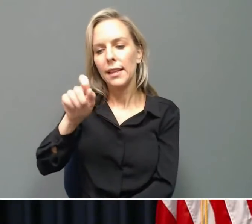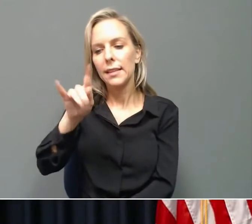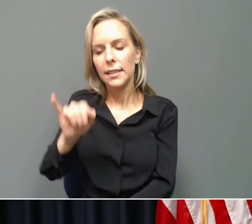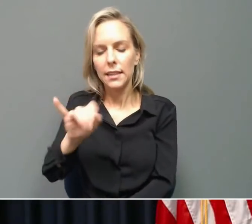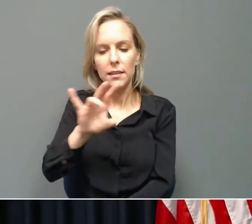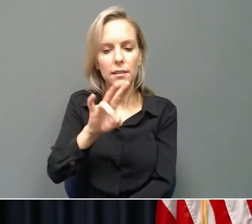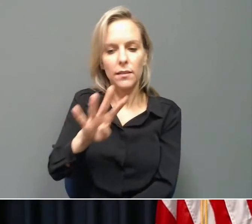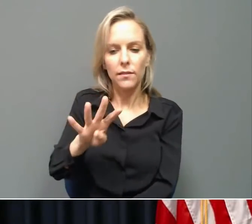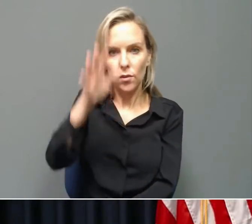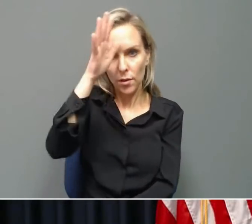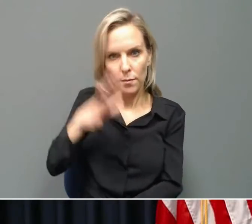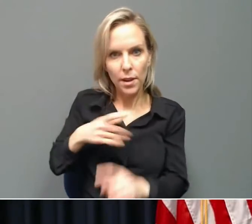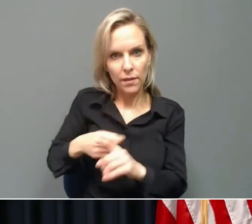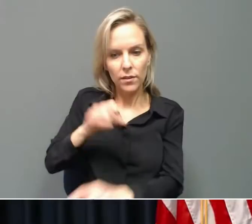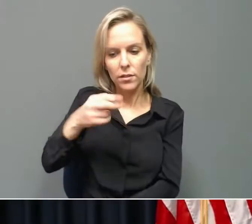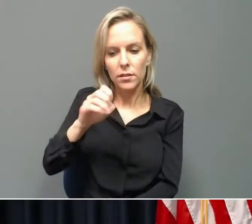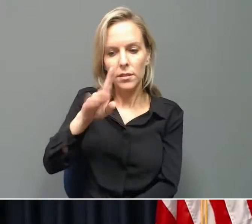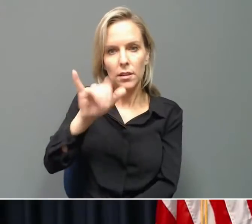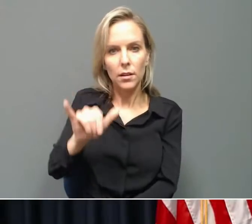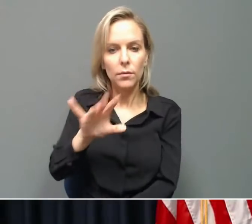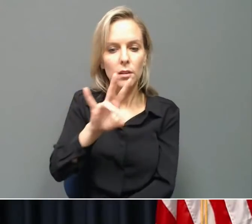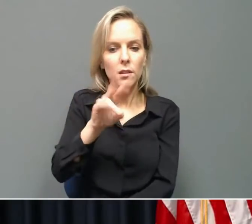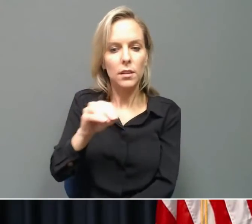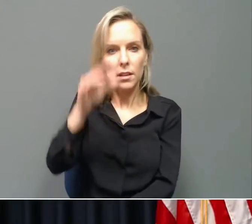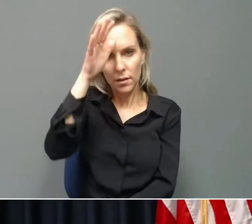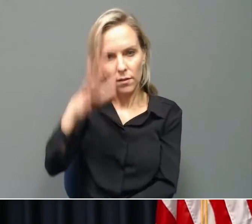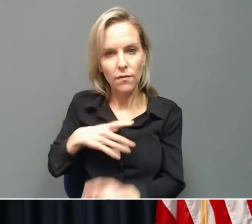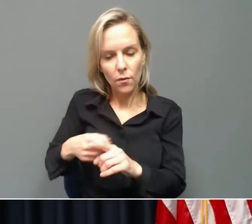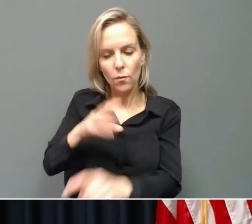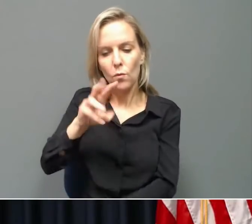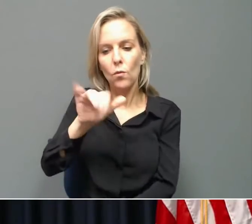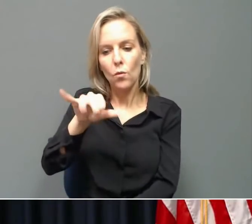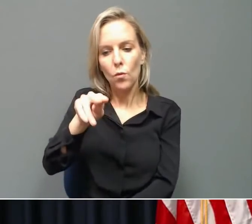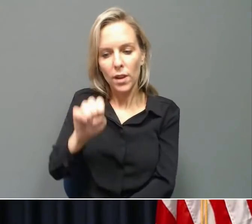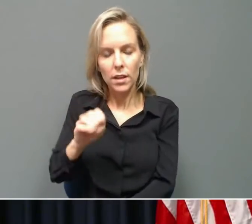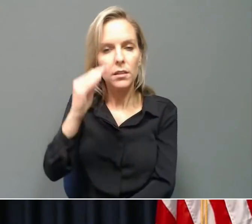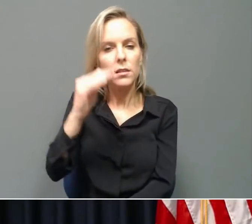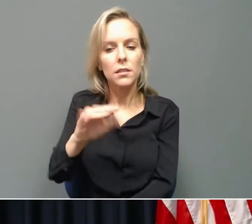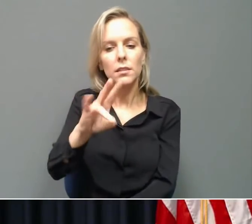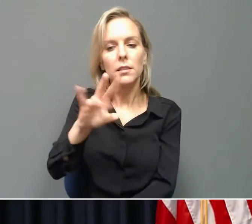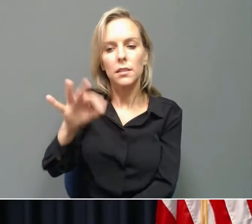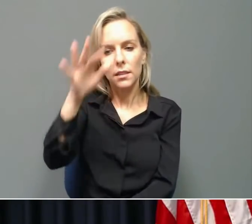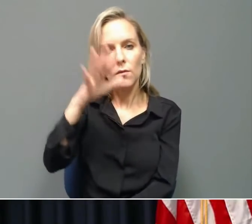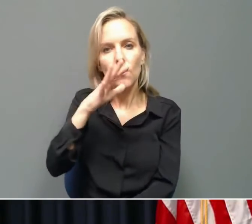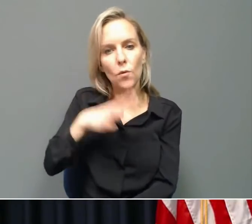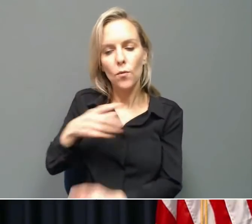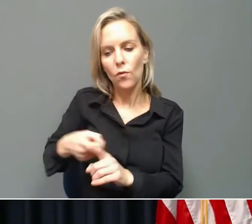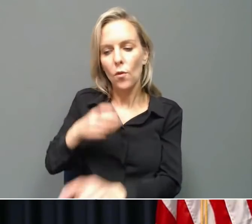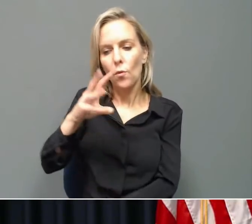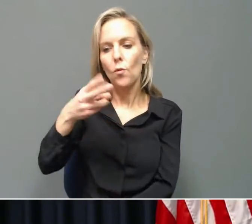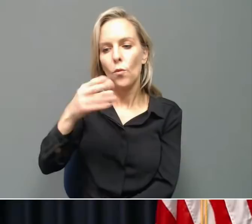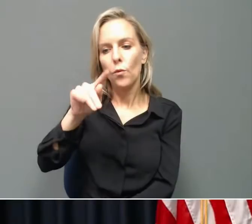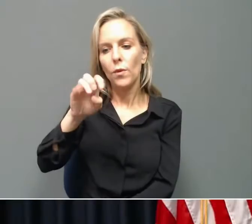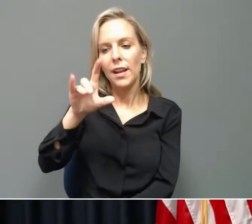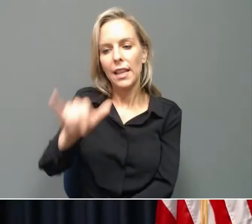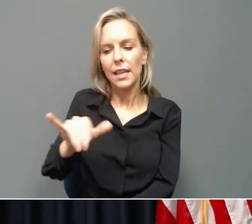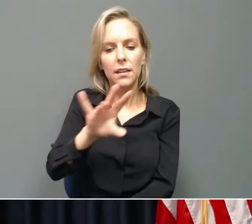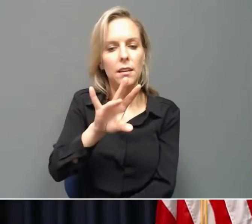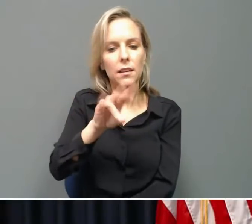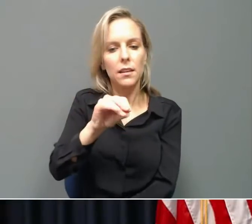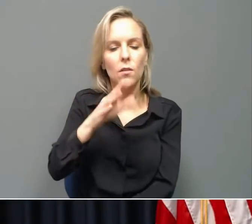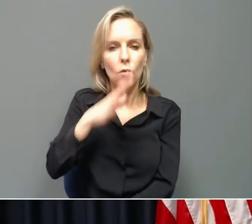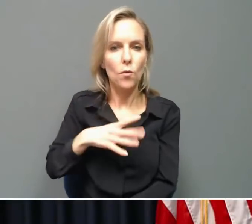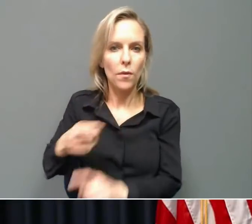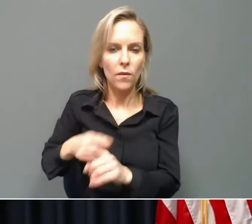from Shelby, a 70-year-old man from Wayne, a 79-year-old woman from Whitley, and a 70-year-old woman from